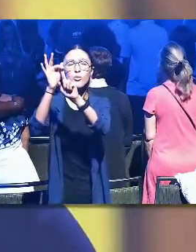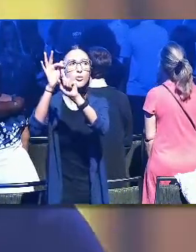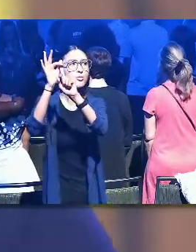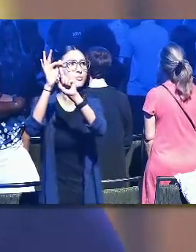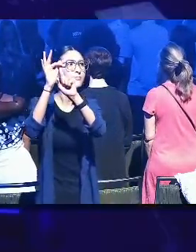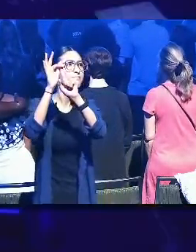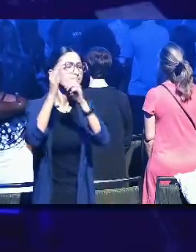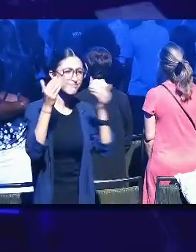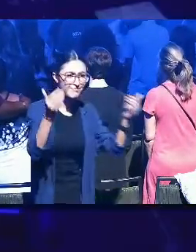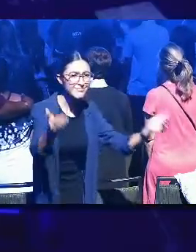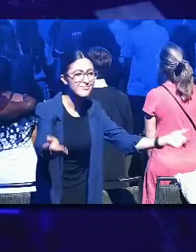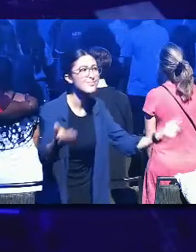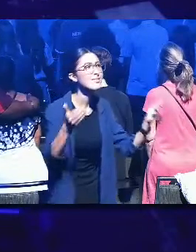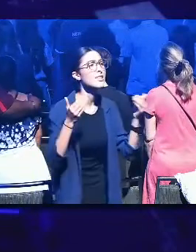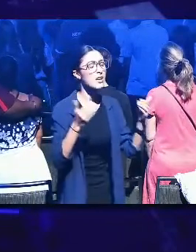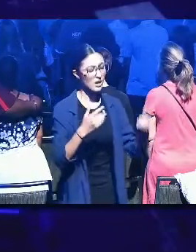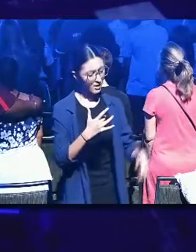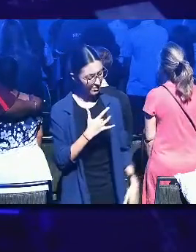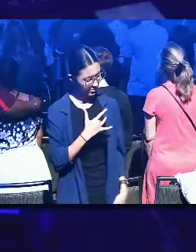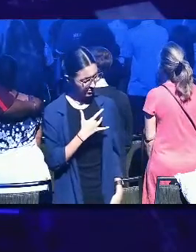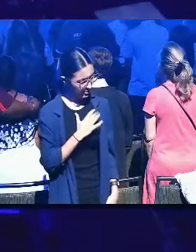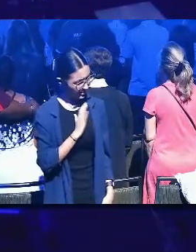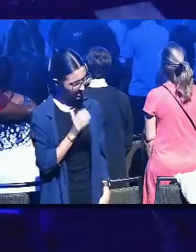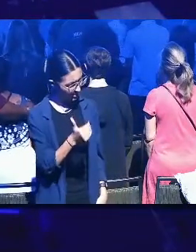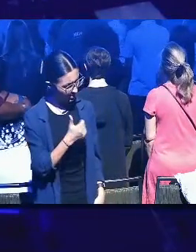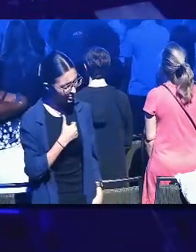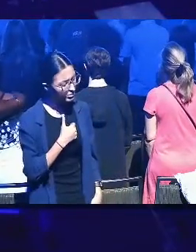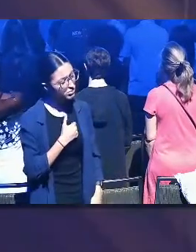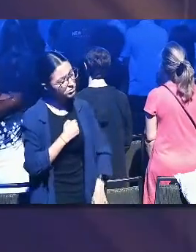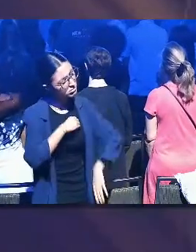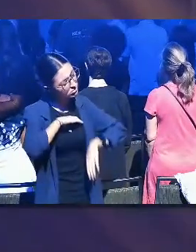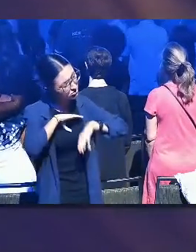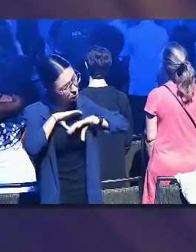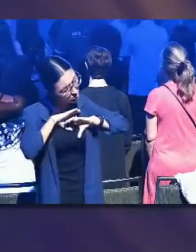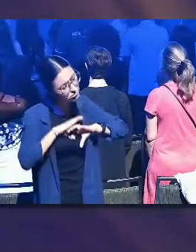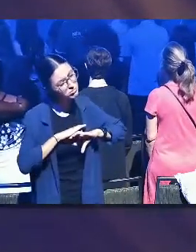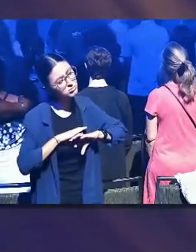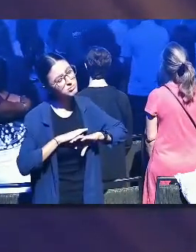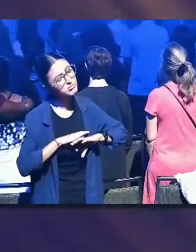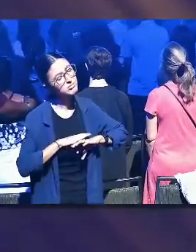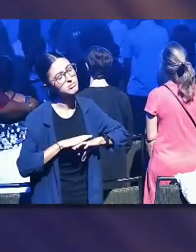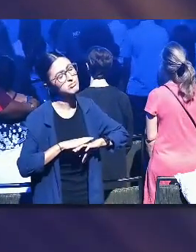alone. Can we say, be still, my soul.